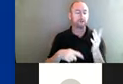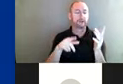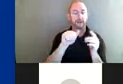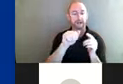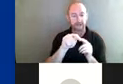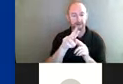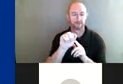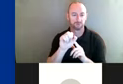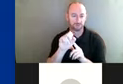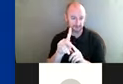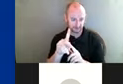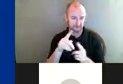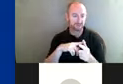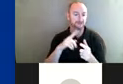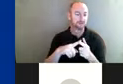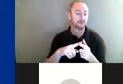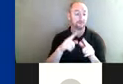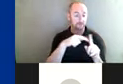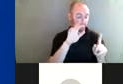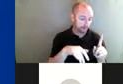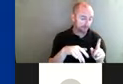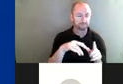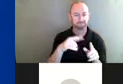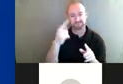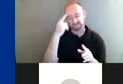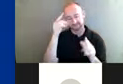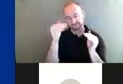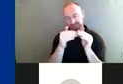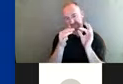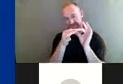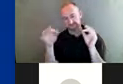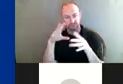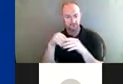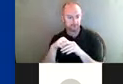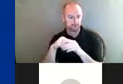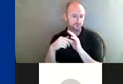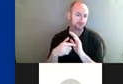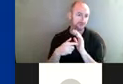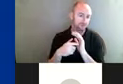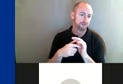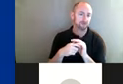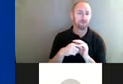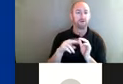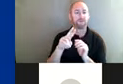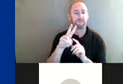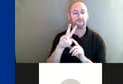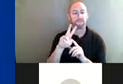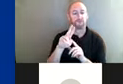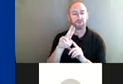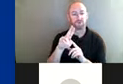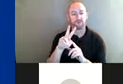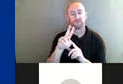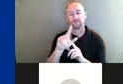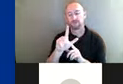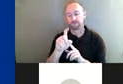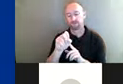you can take that and come up with an equation that includes a few more things, like the vulnerability of your elements at